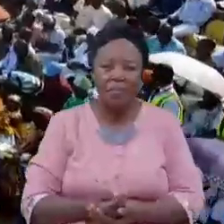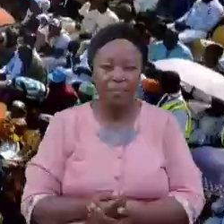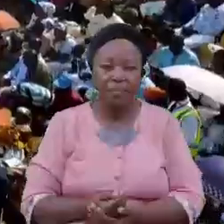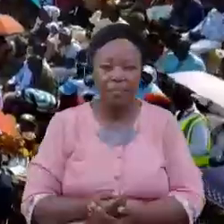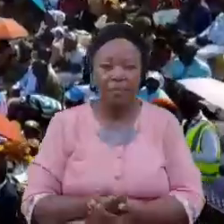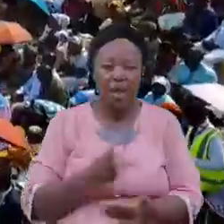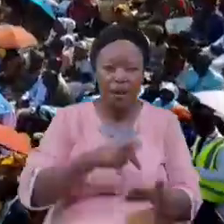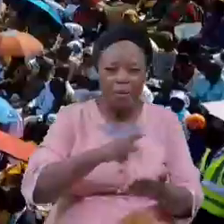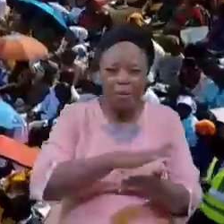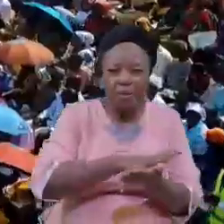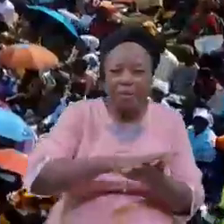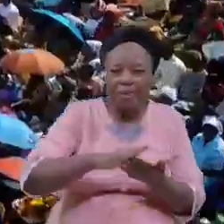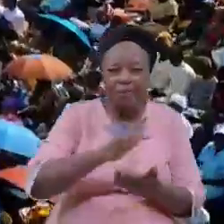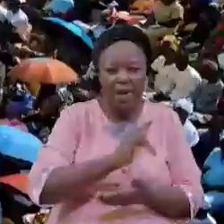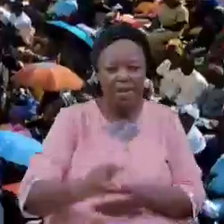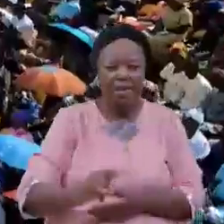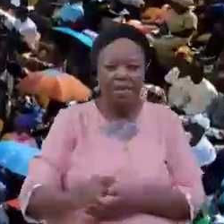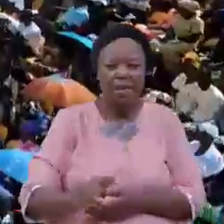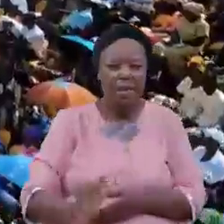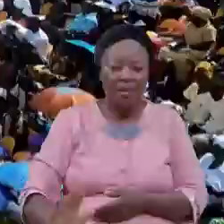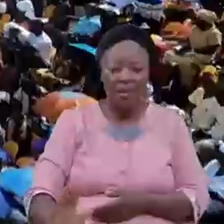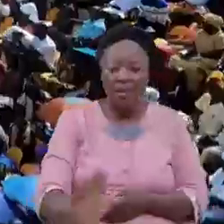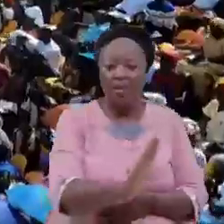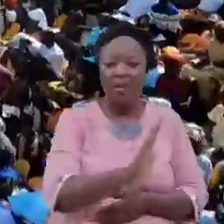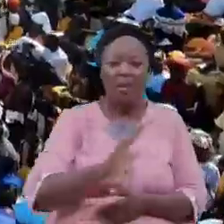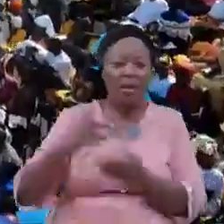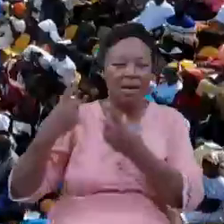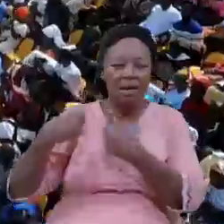purifying their hearts by faith.